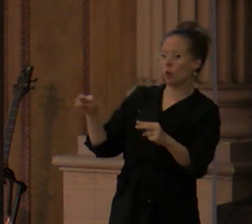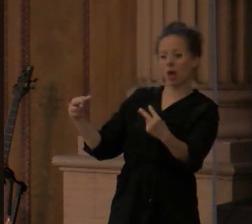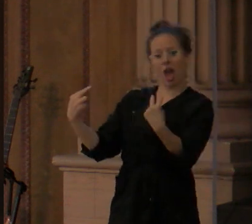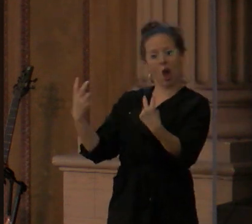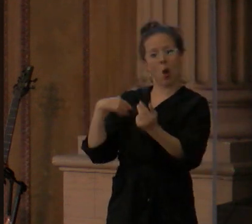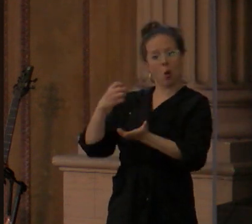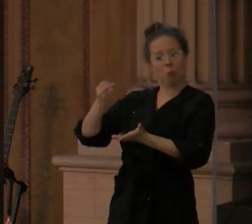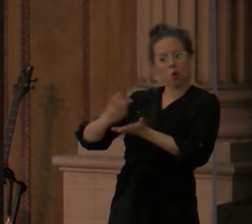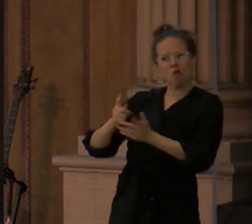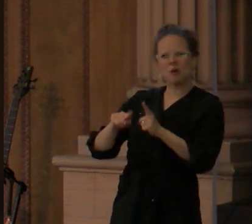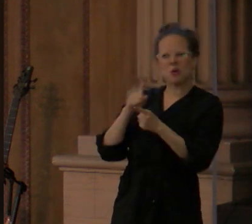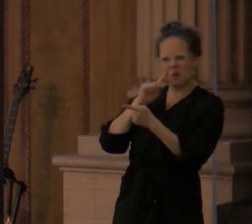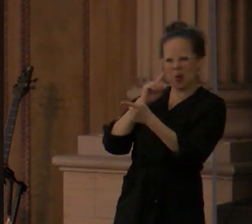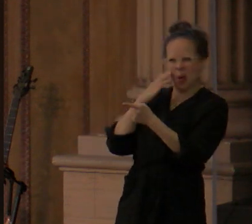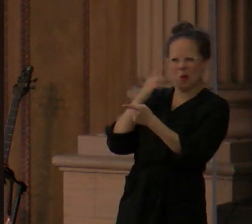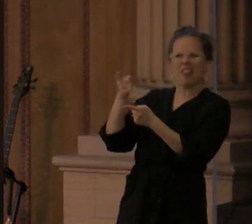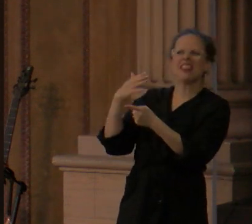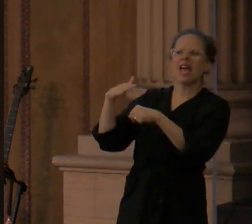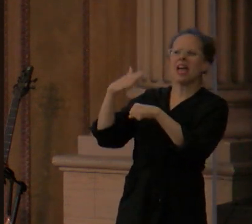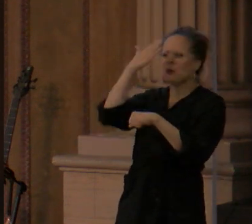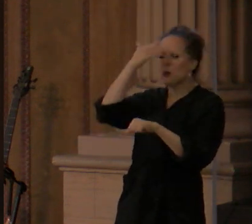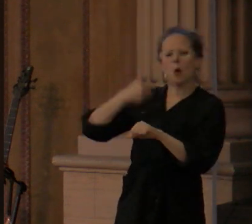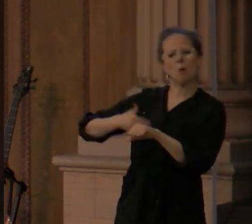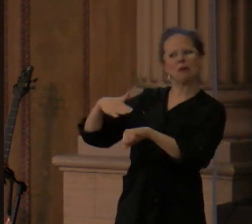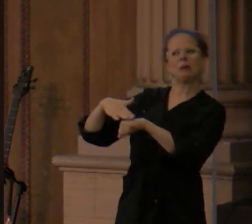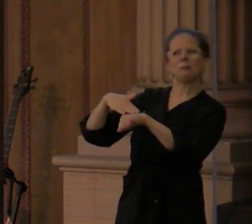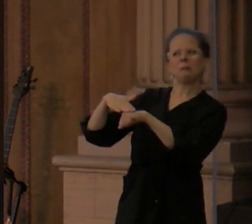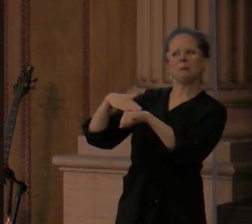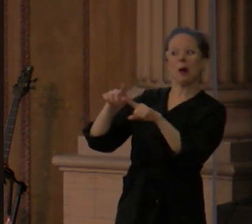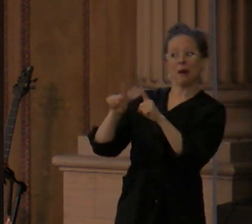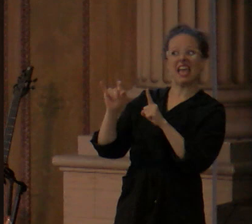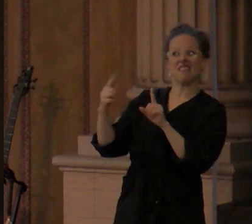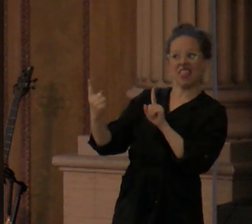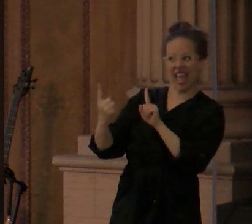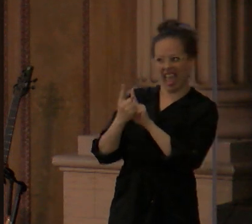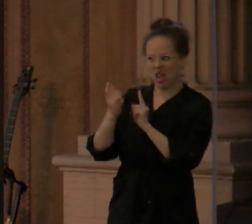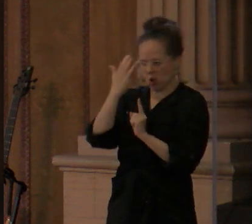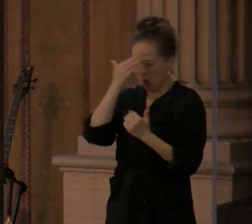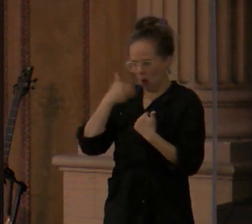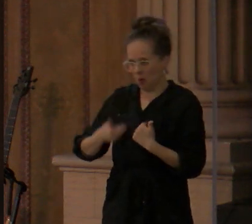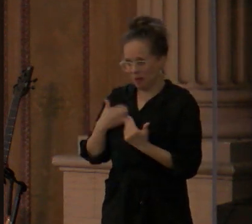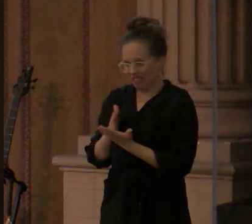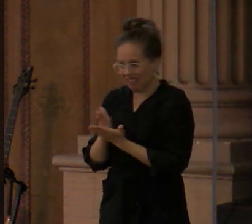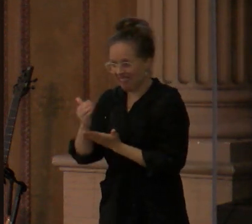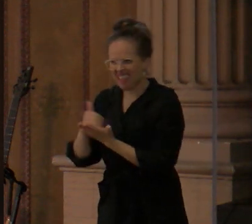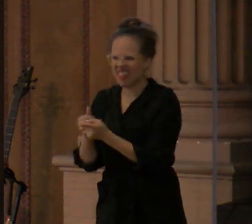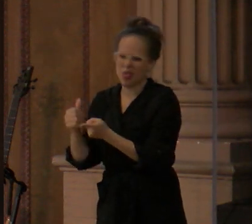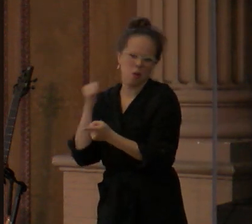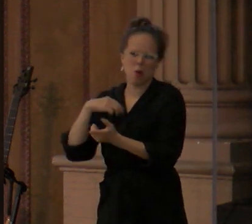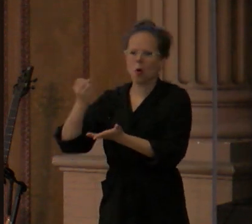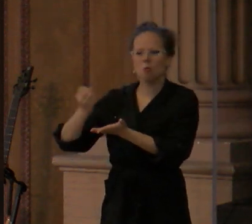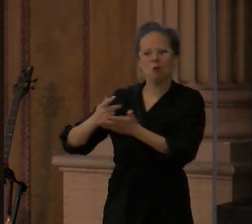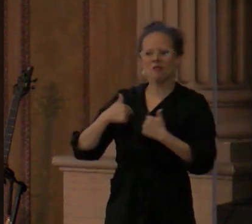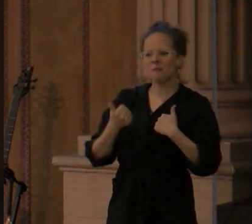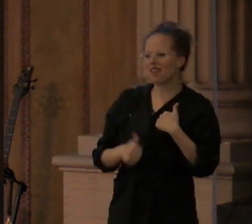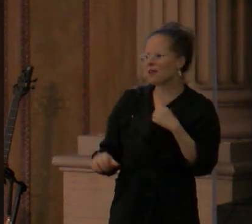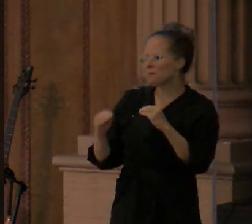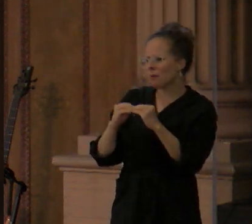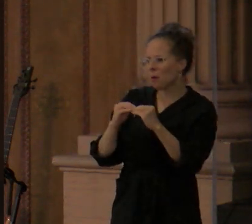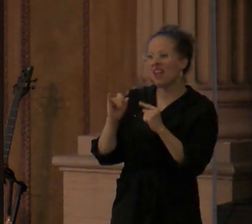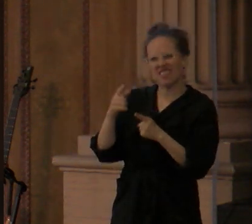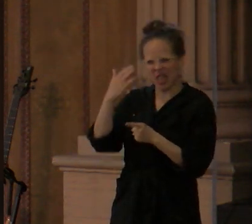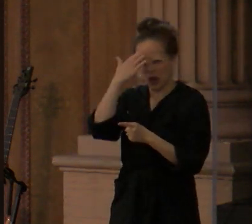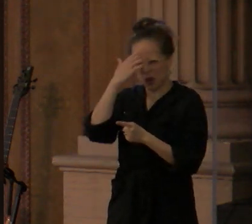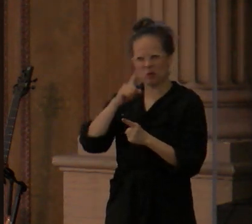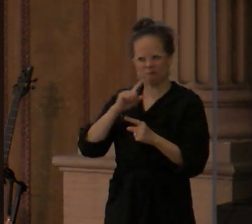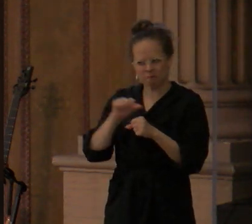know that they don't know the whole you. And you kind of have this sense that if they get too close, they're not going to approve of me anymore. That if they knew the true me and not the me